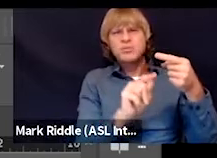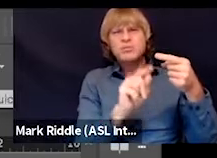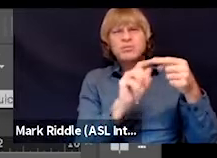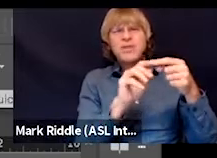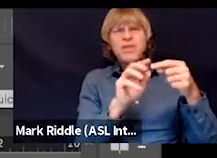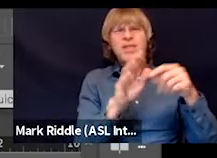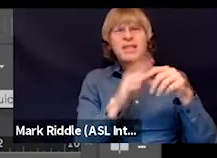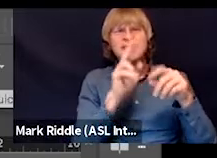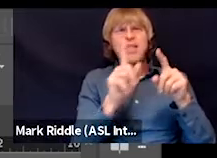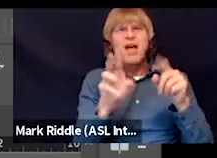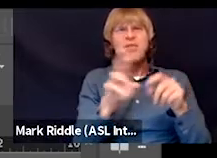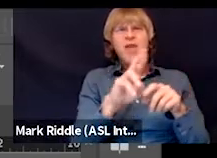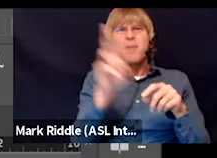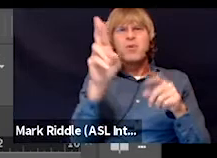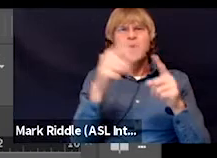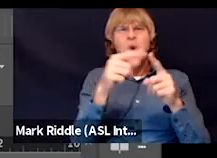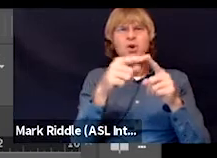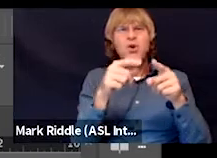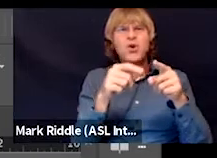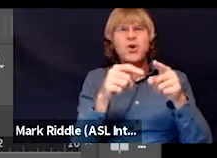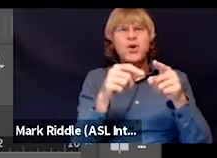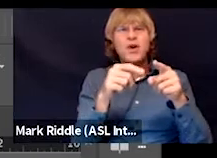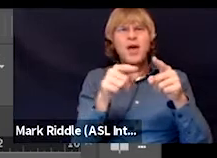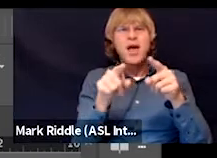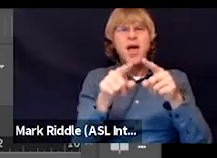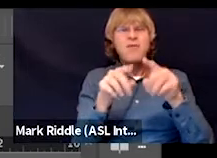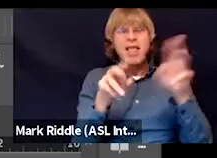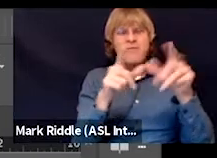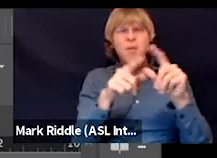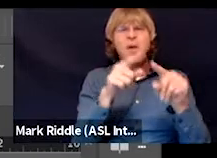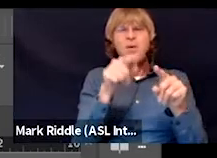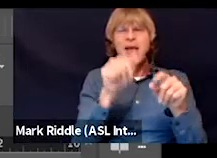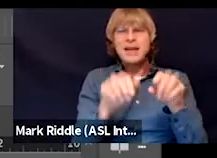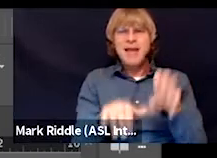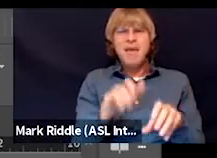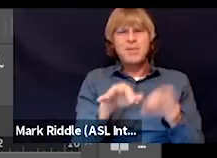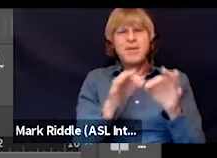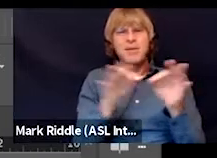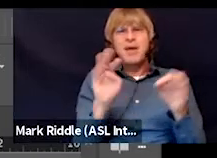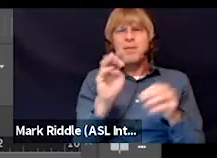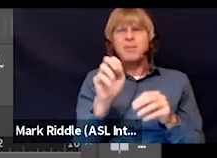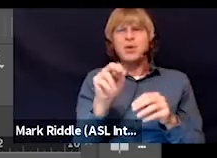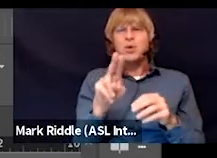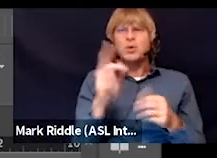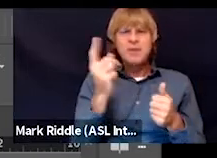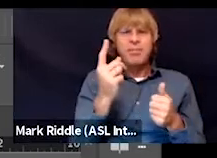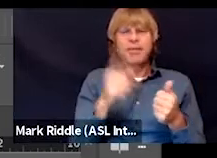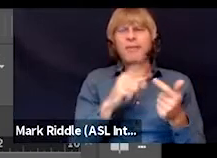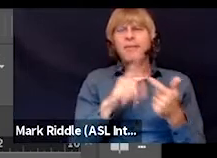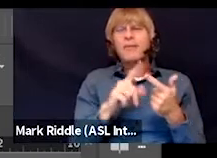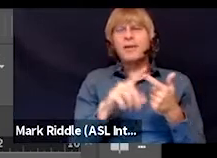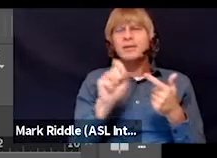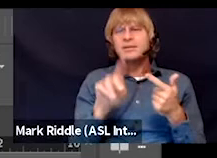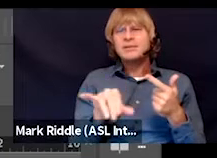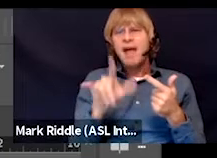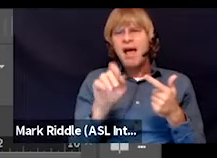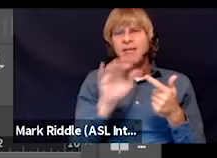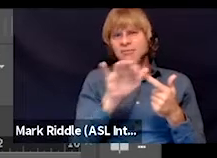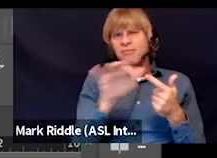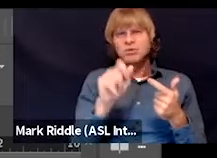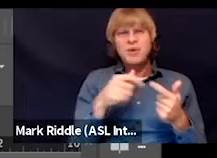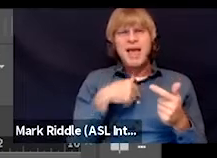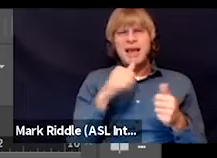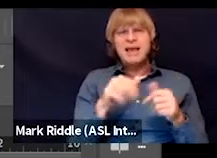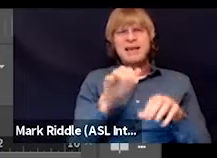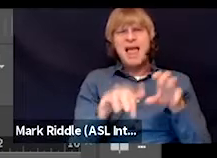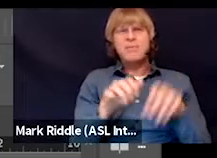upper corner, but you can type a menu item or a style in there. So I can